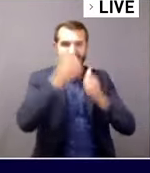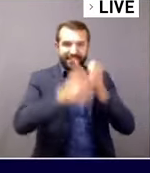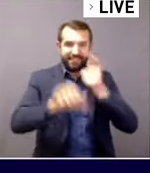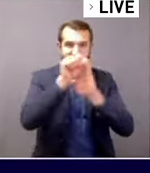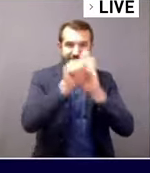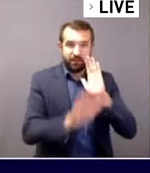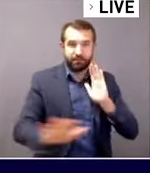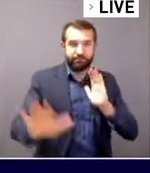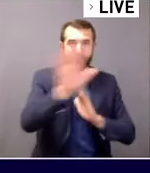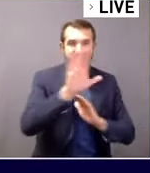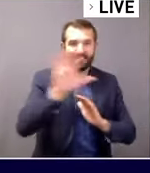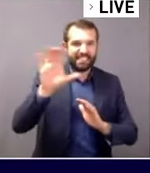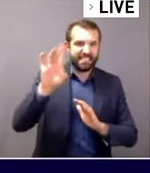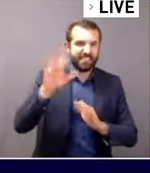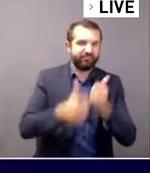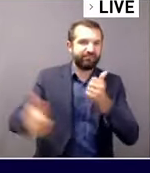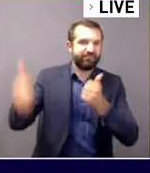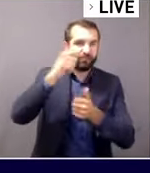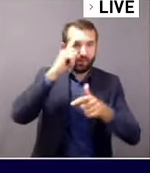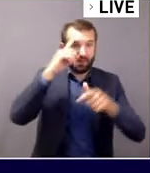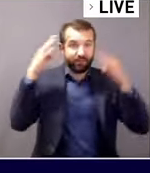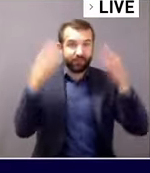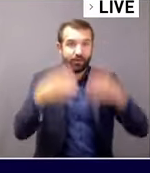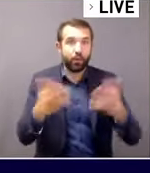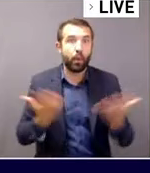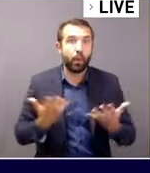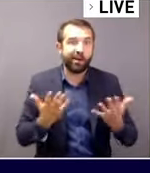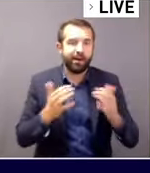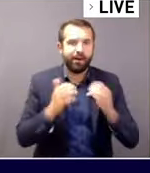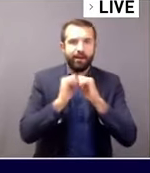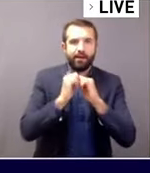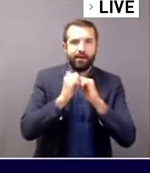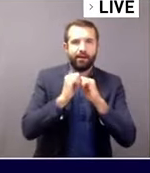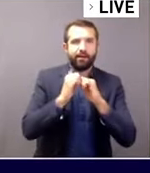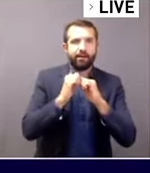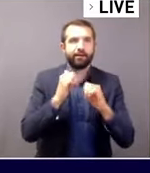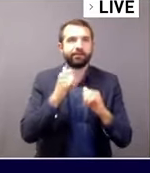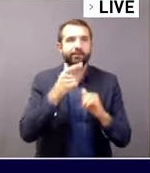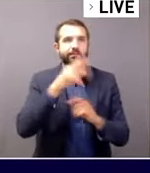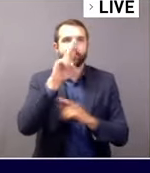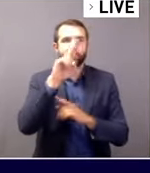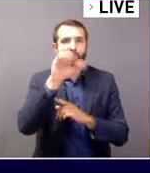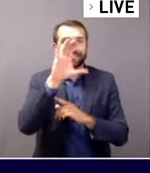distribution piece and making sure that states have their distribution elements in place